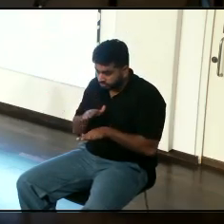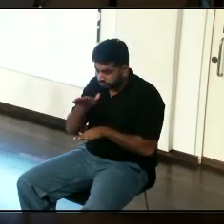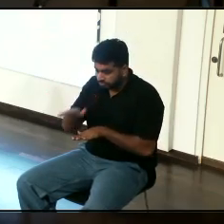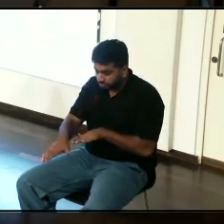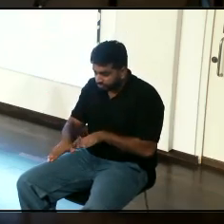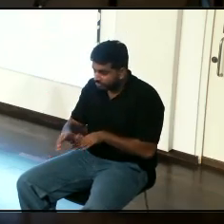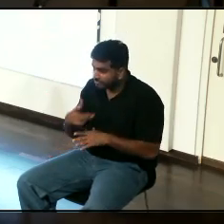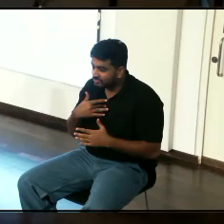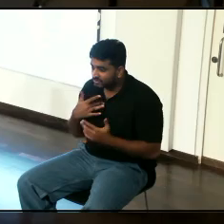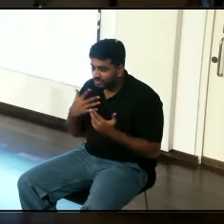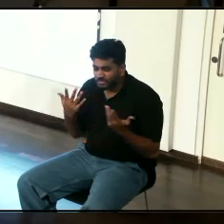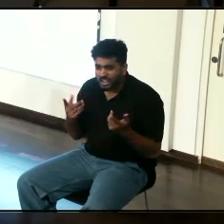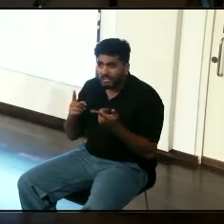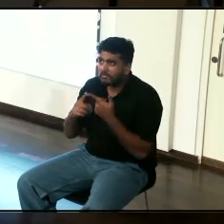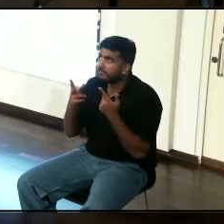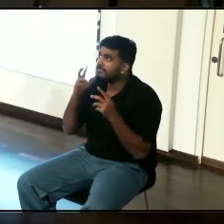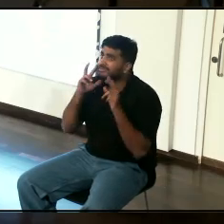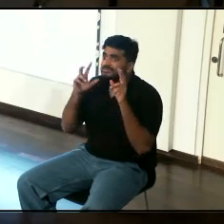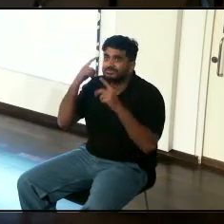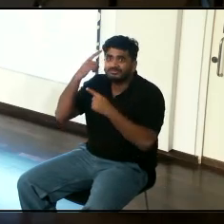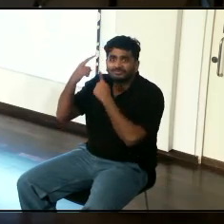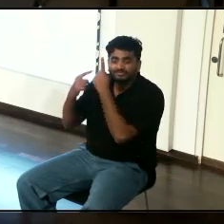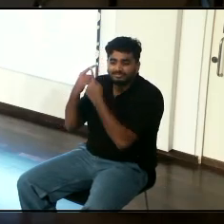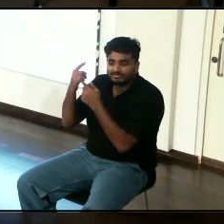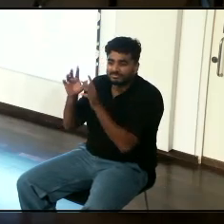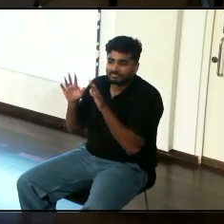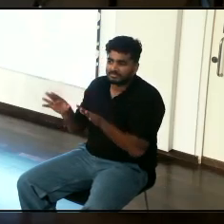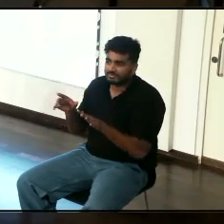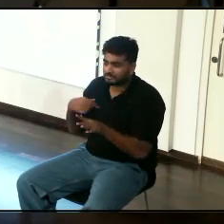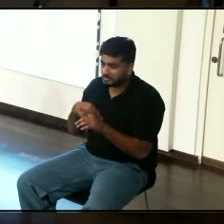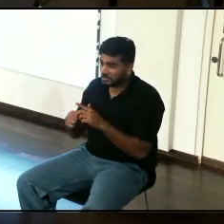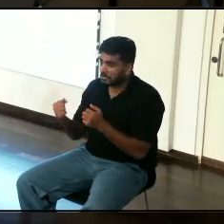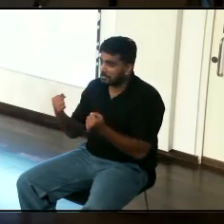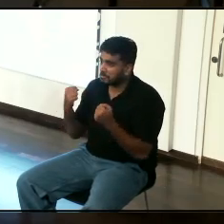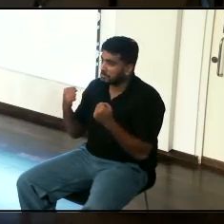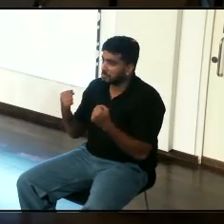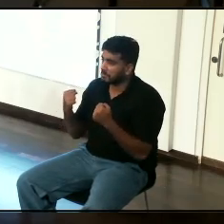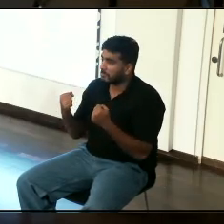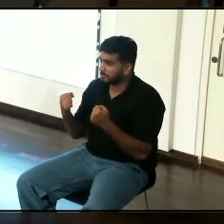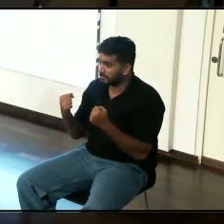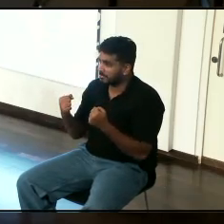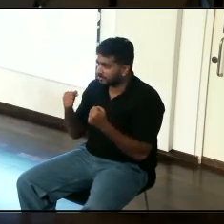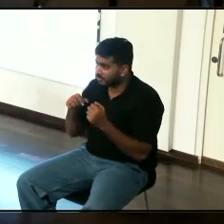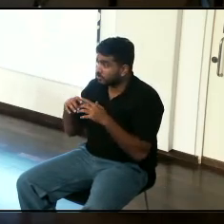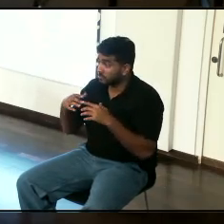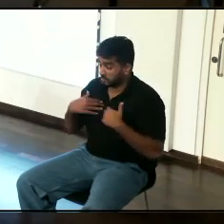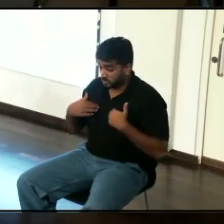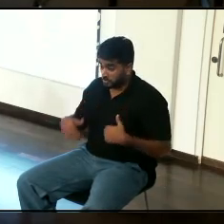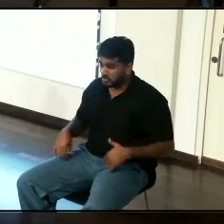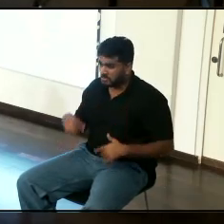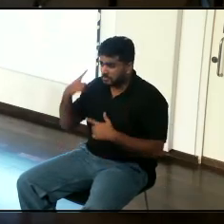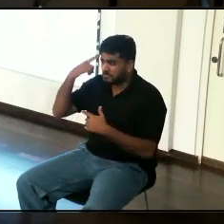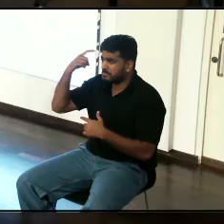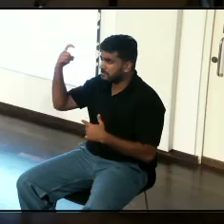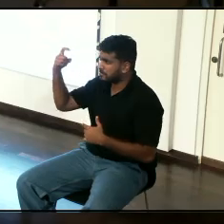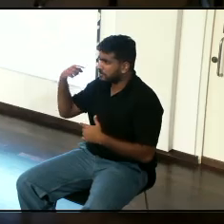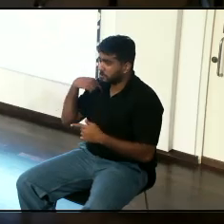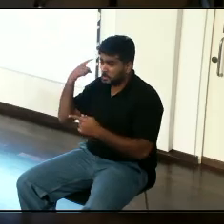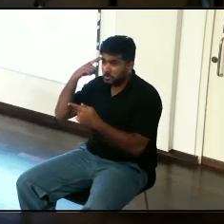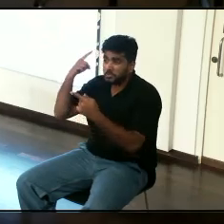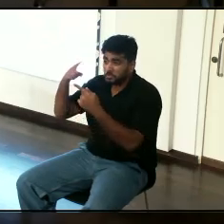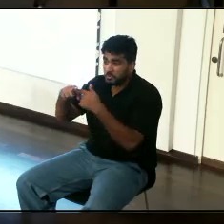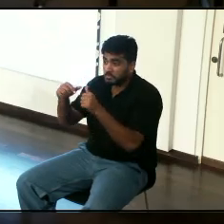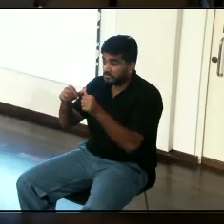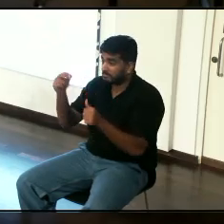ago, So that's the other power of human imagination with old